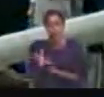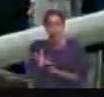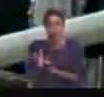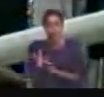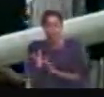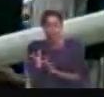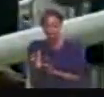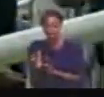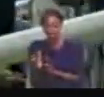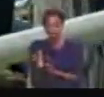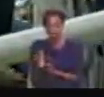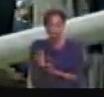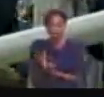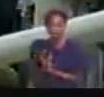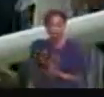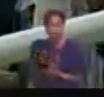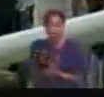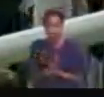Jesus.